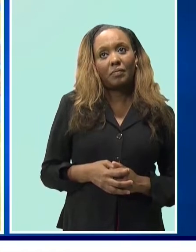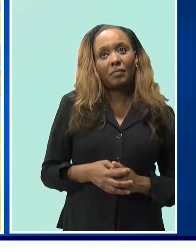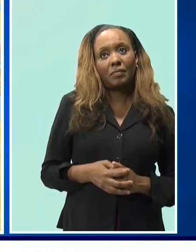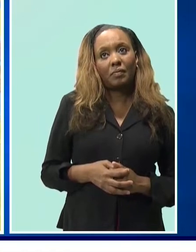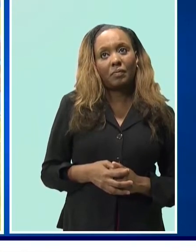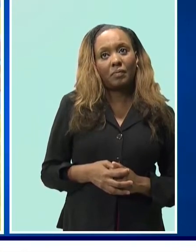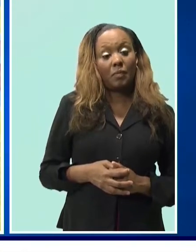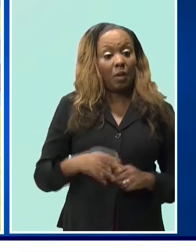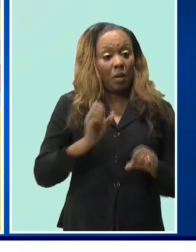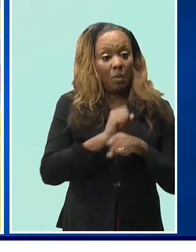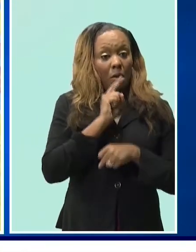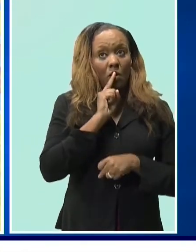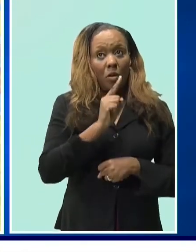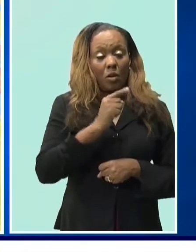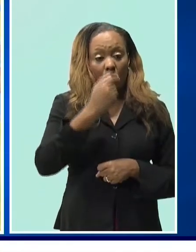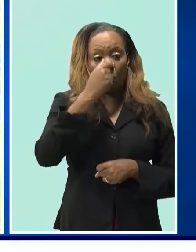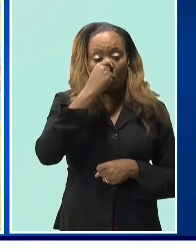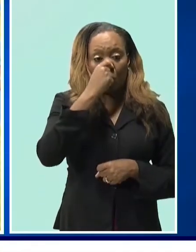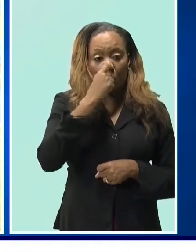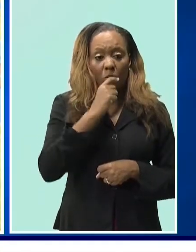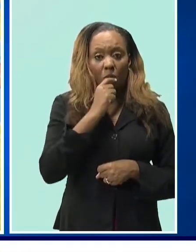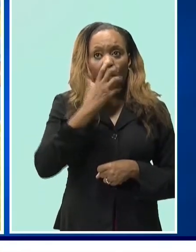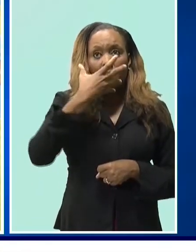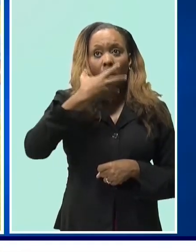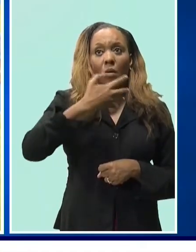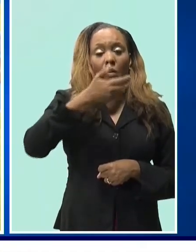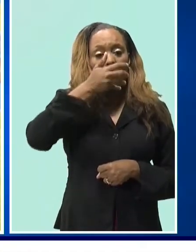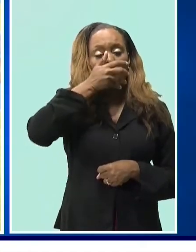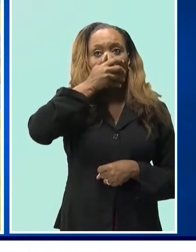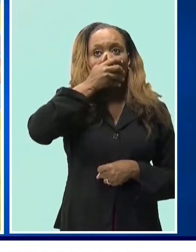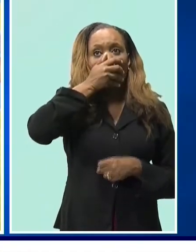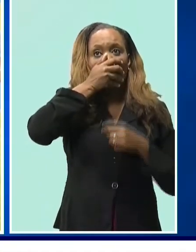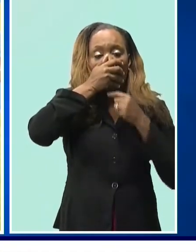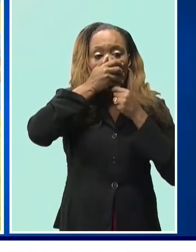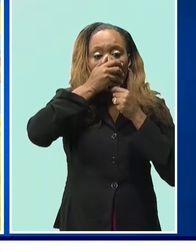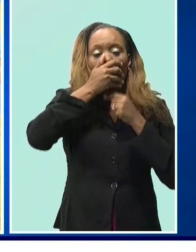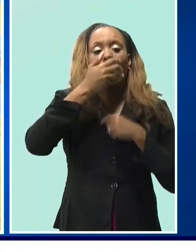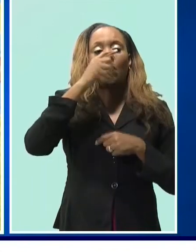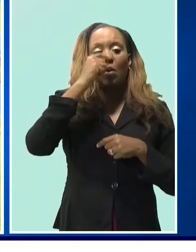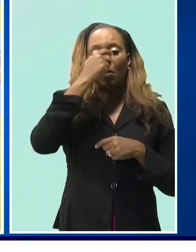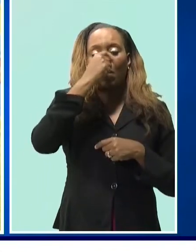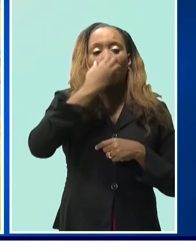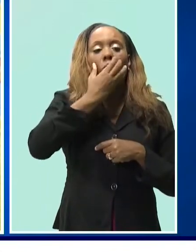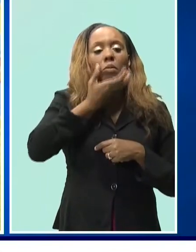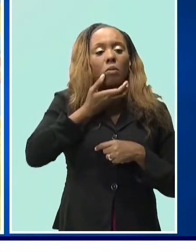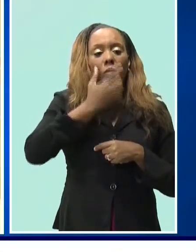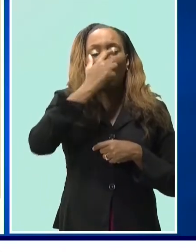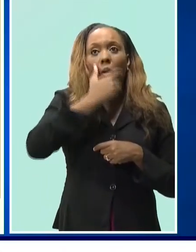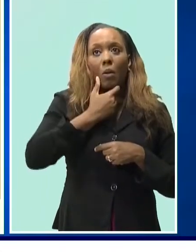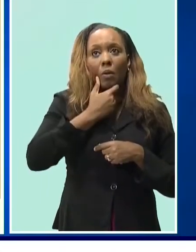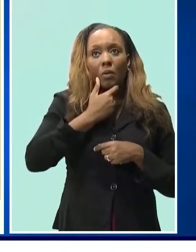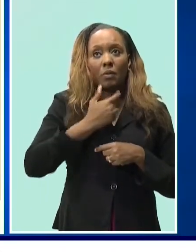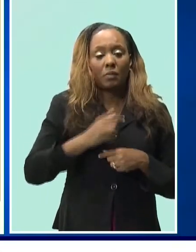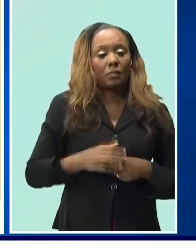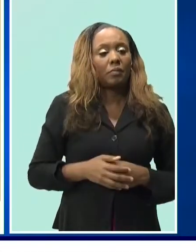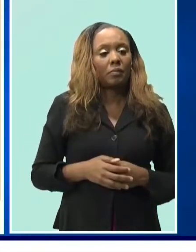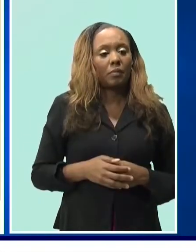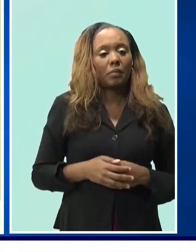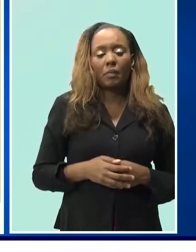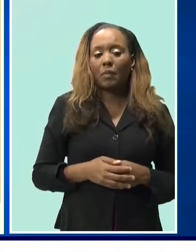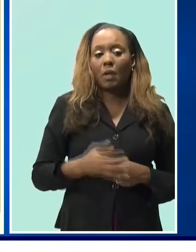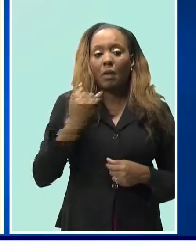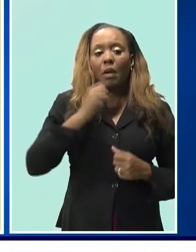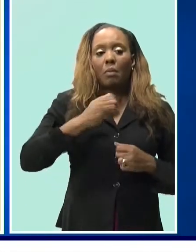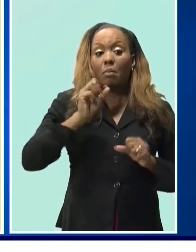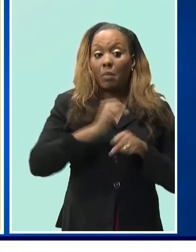the mask covers your nose, then pull the mask over your mouth and chin. Make sure you can breathe through the